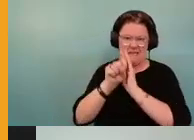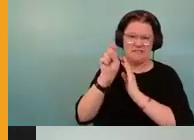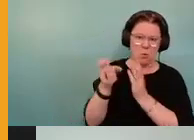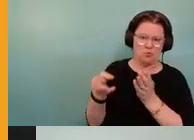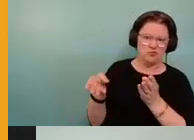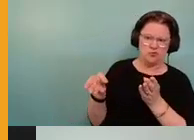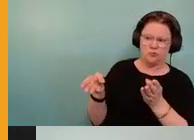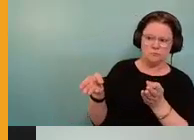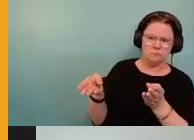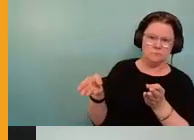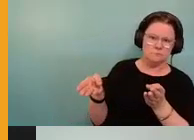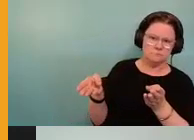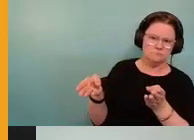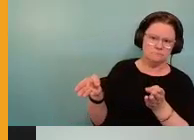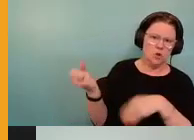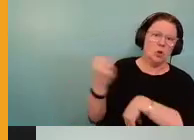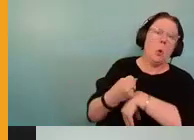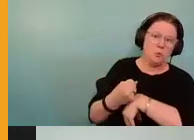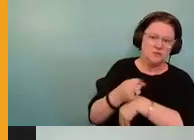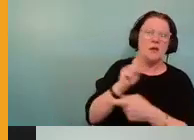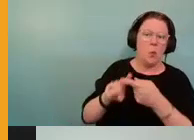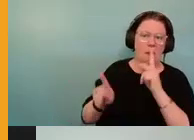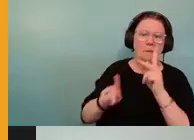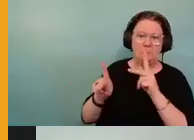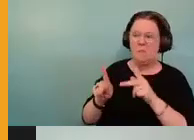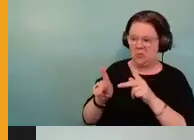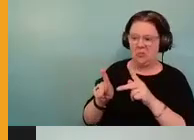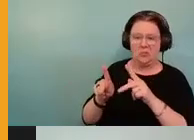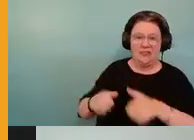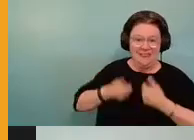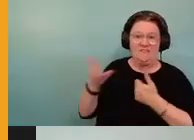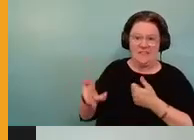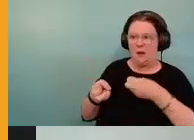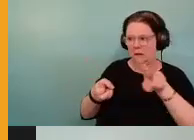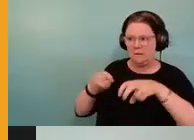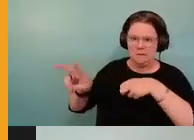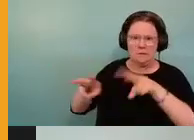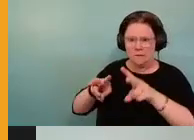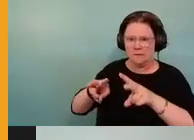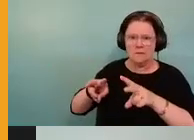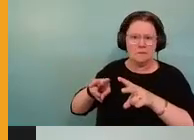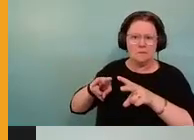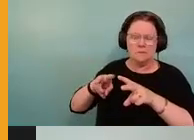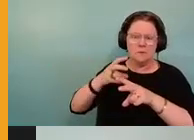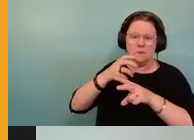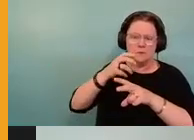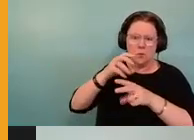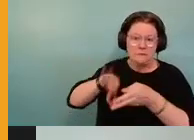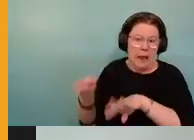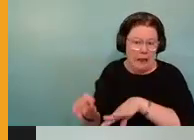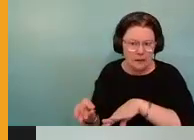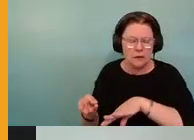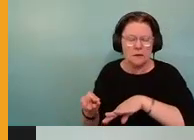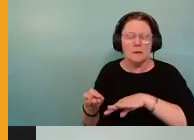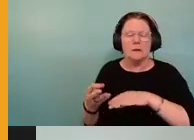natural attrition as soon as the people who do stay there are pass away and age out. But he